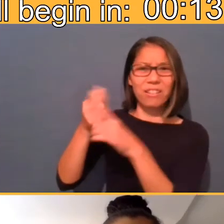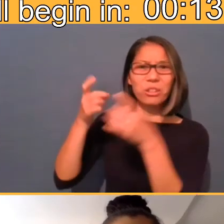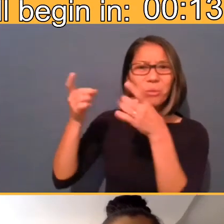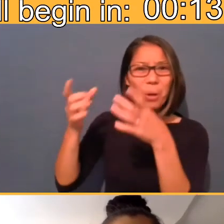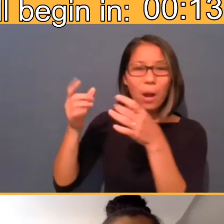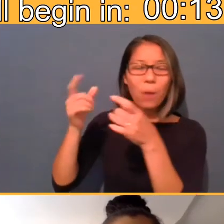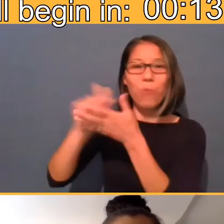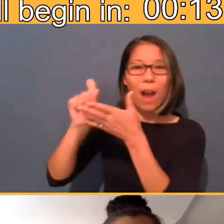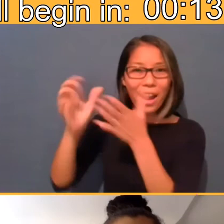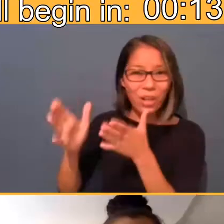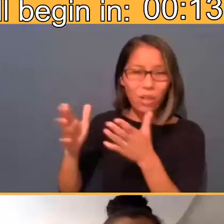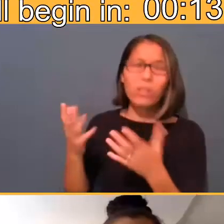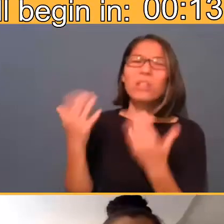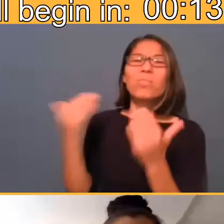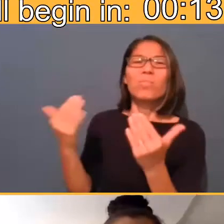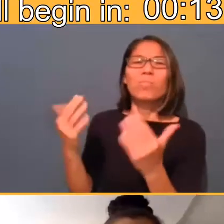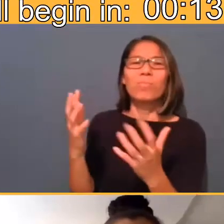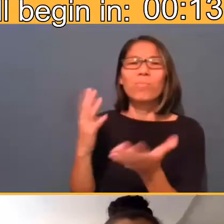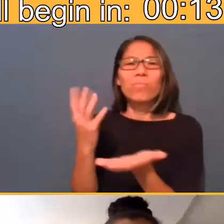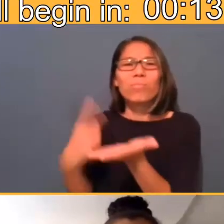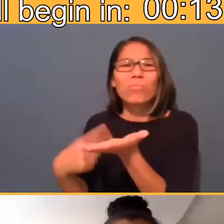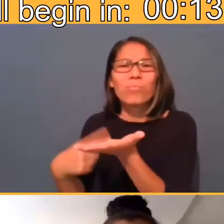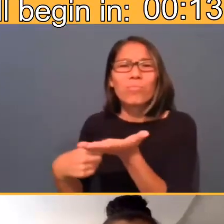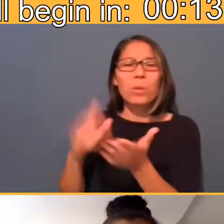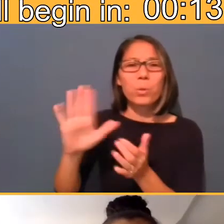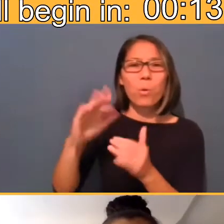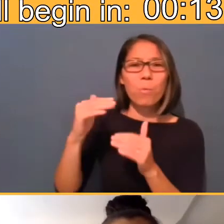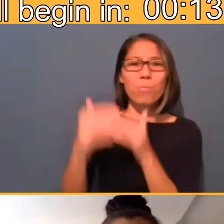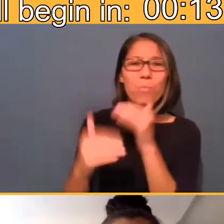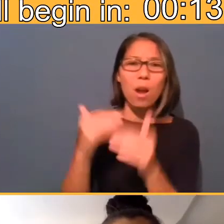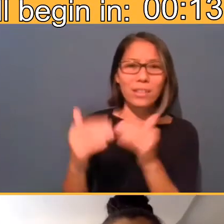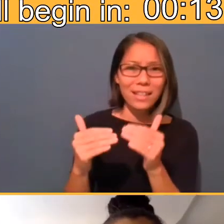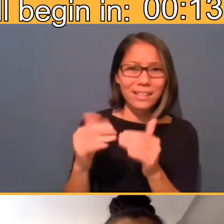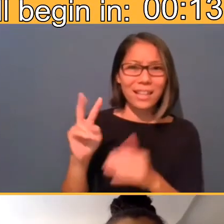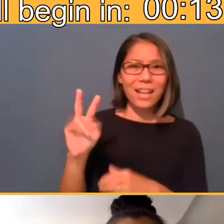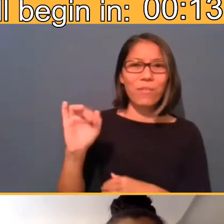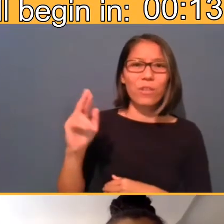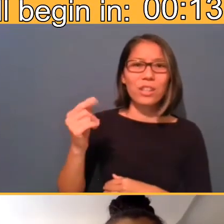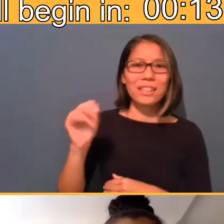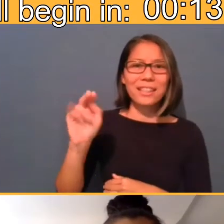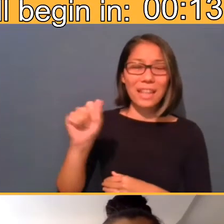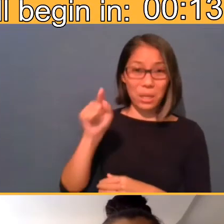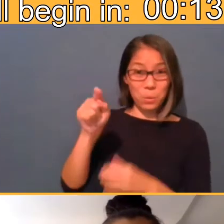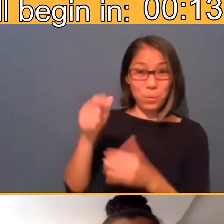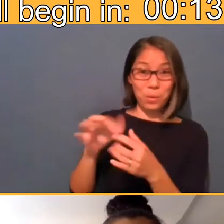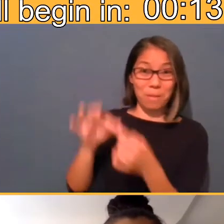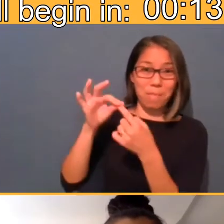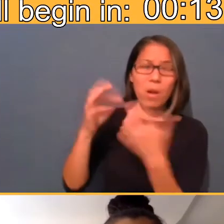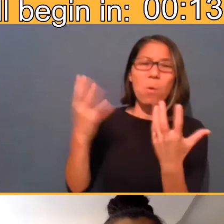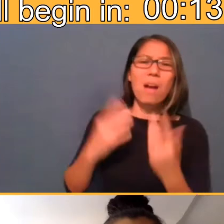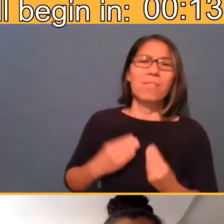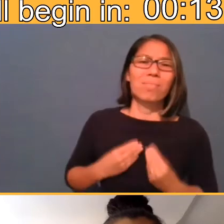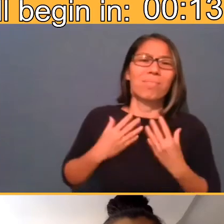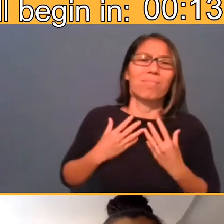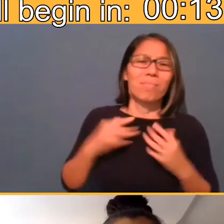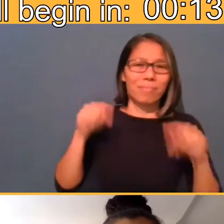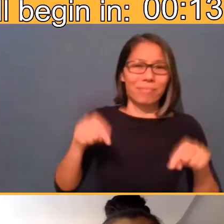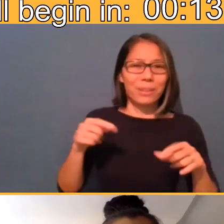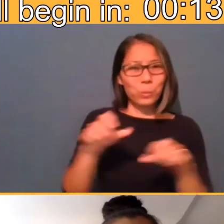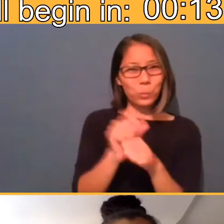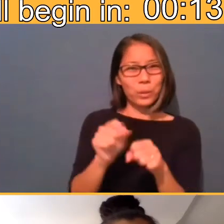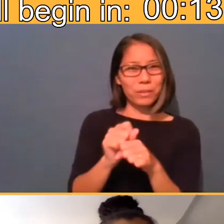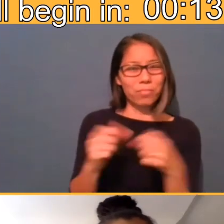bit about your process, and Virginia, you especially, about what inspired this piece.